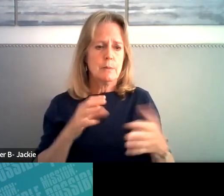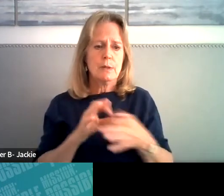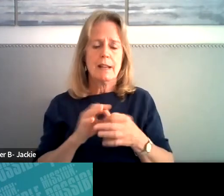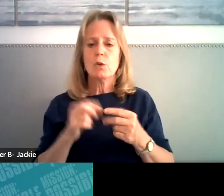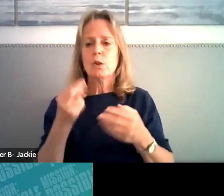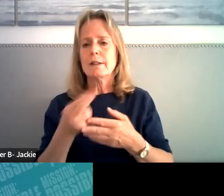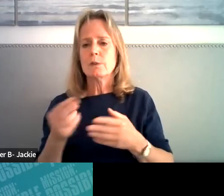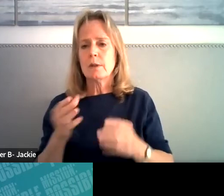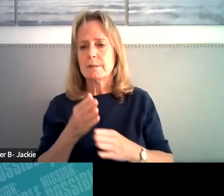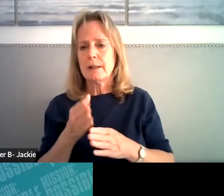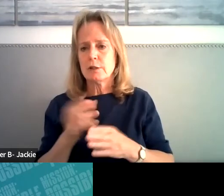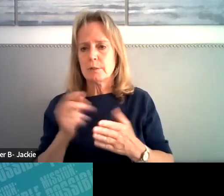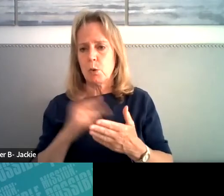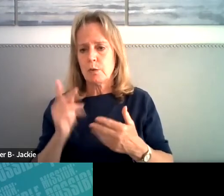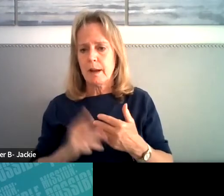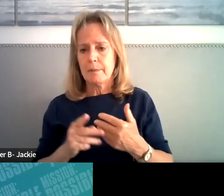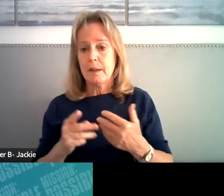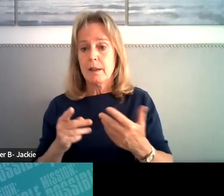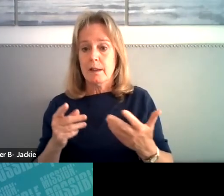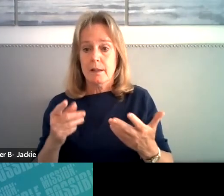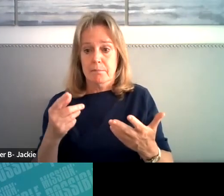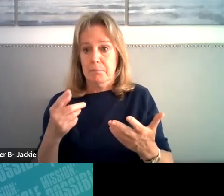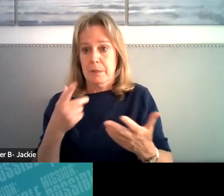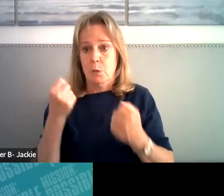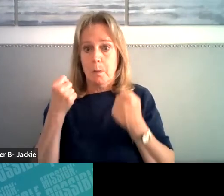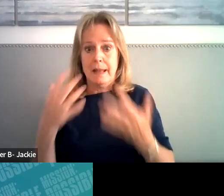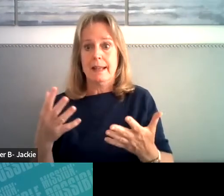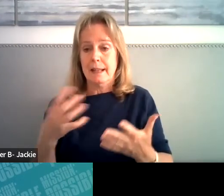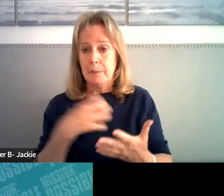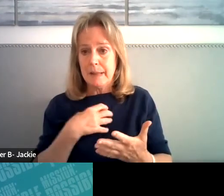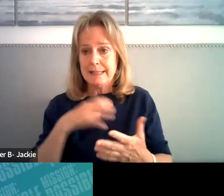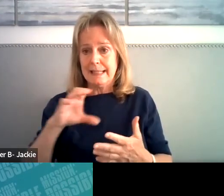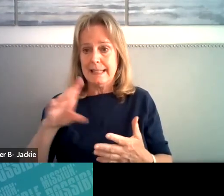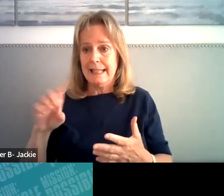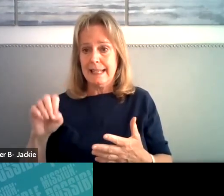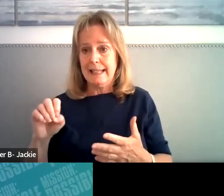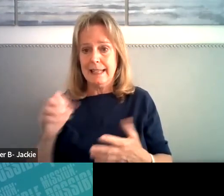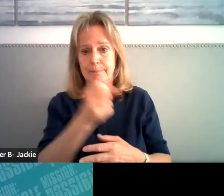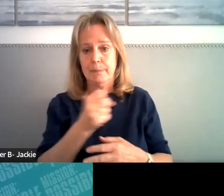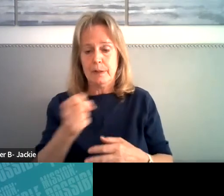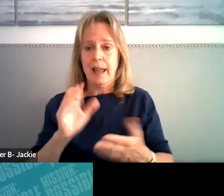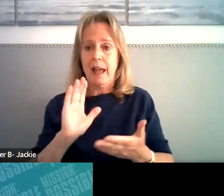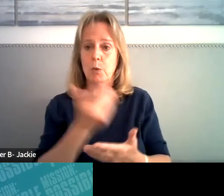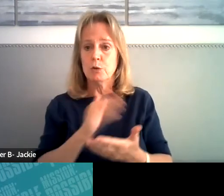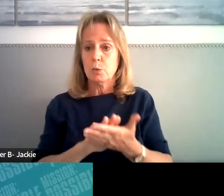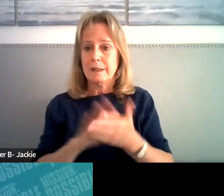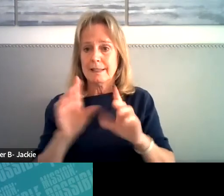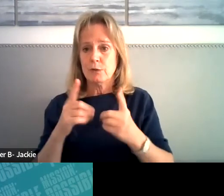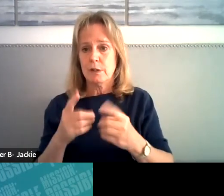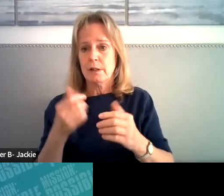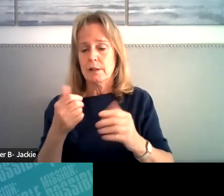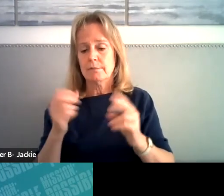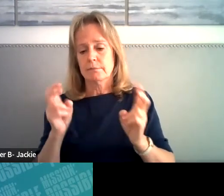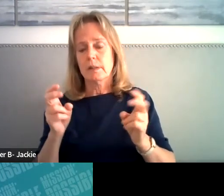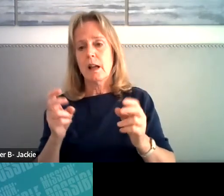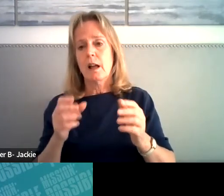resource specialist program. And due to the numerous complaints, CDE placed our school districts under comprehensive